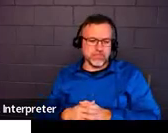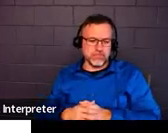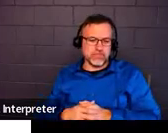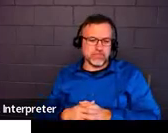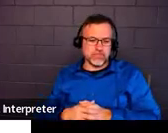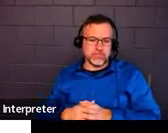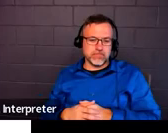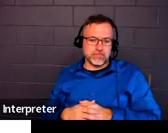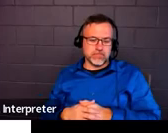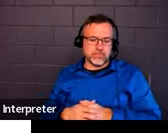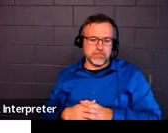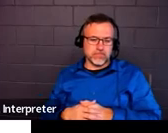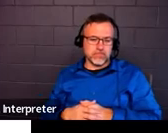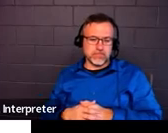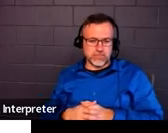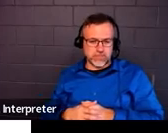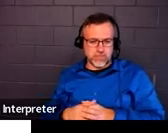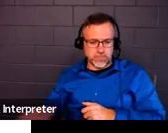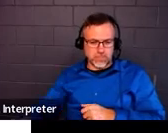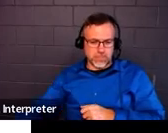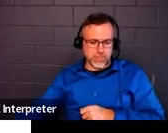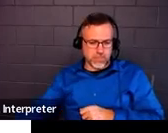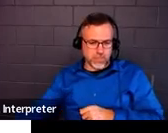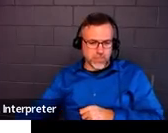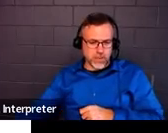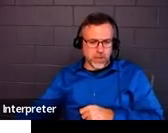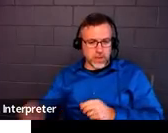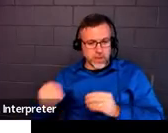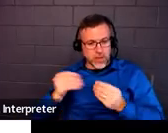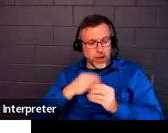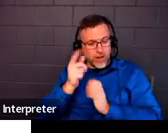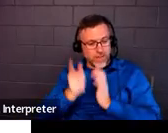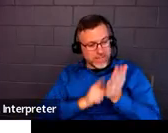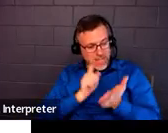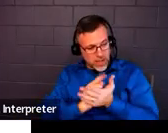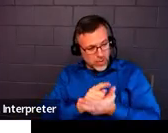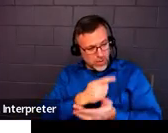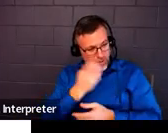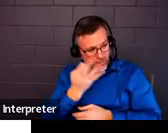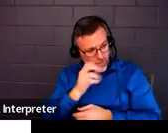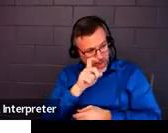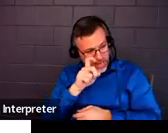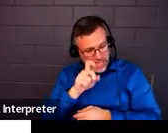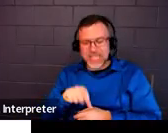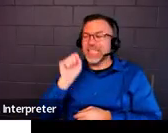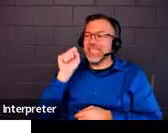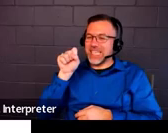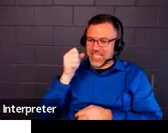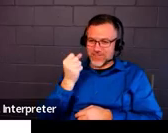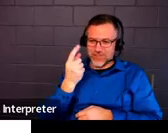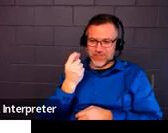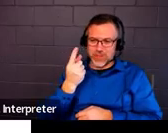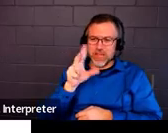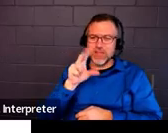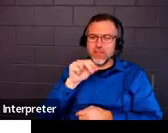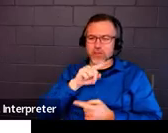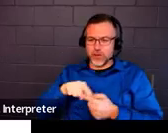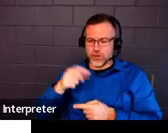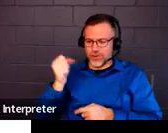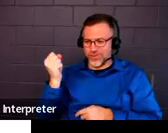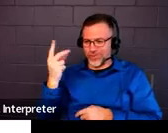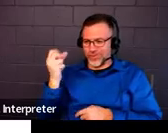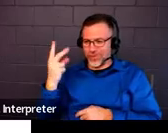Are we having up? Yes, we are, from 11:30 to 12. You can join us for office hours